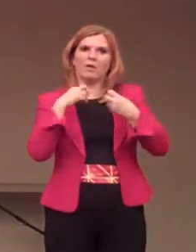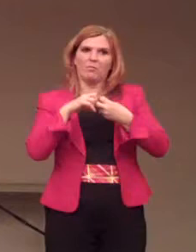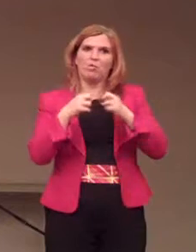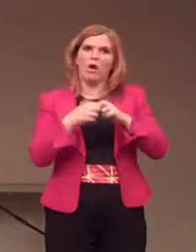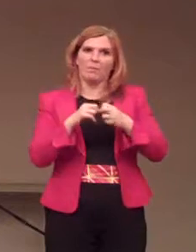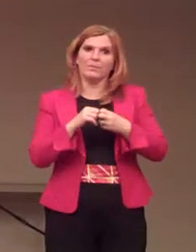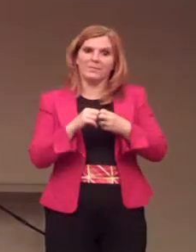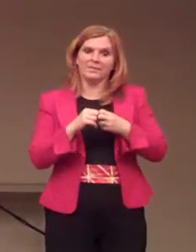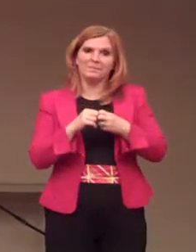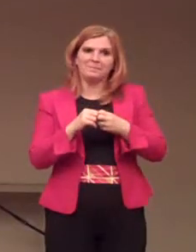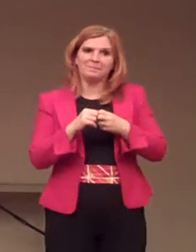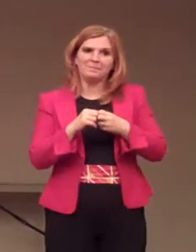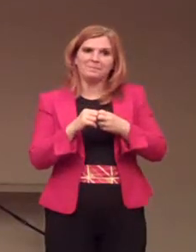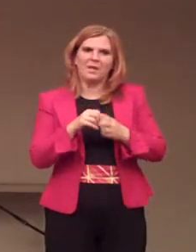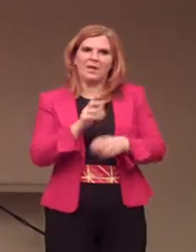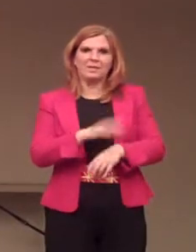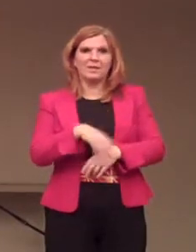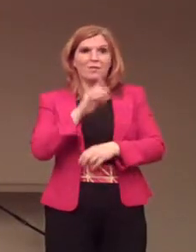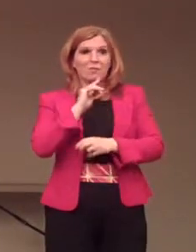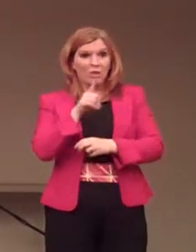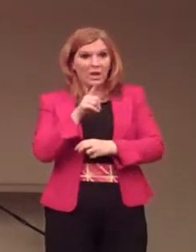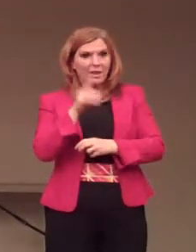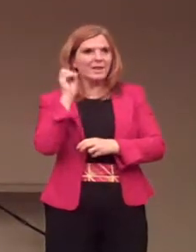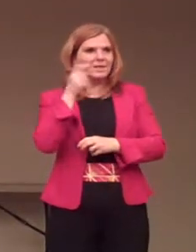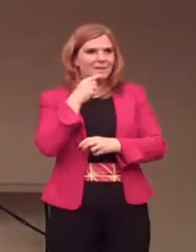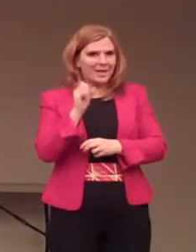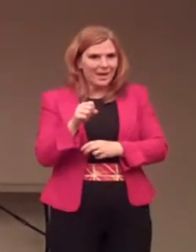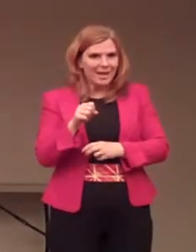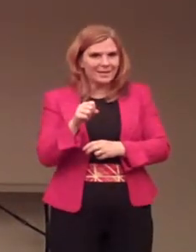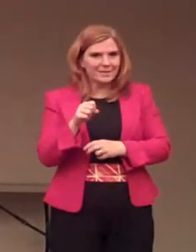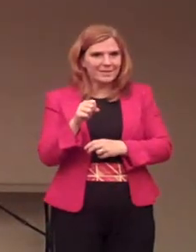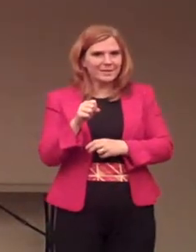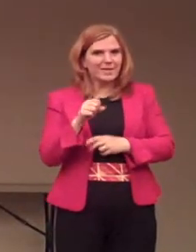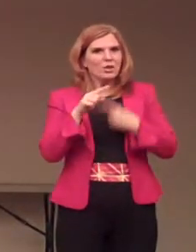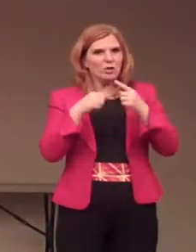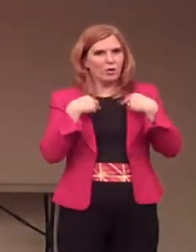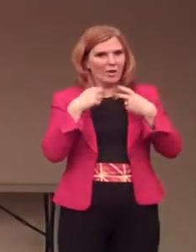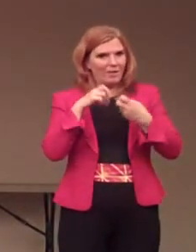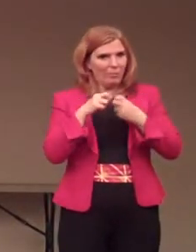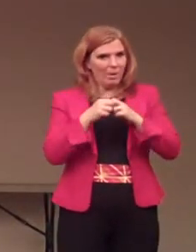problems. And I said, really? He said, yes, you're going to have problems. Well,